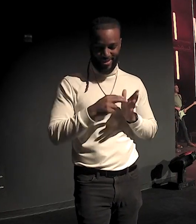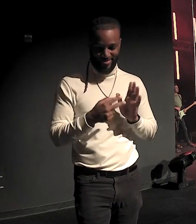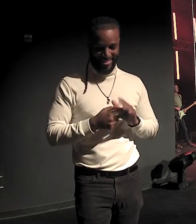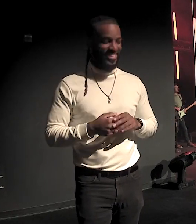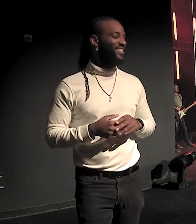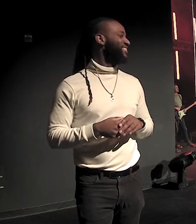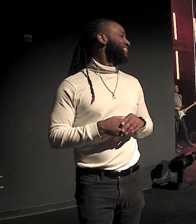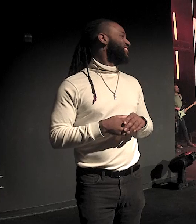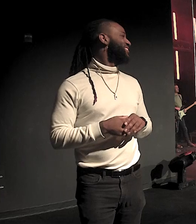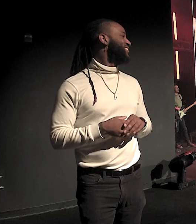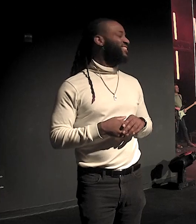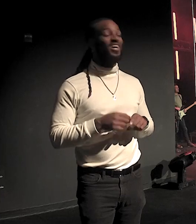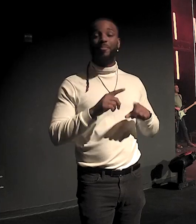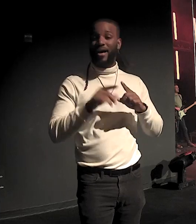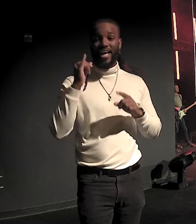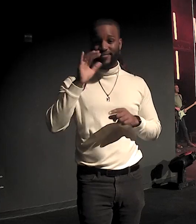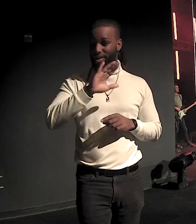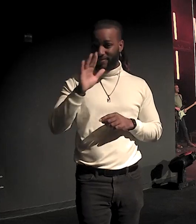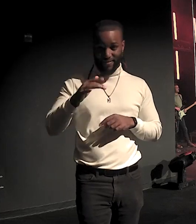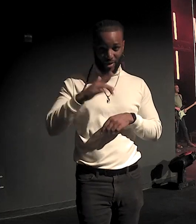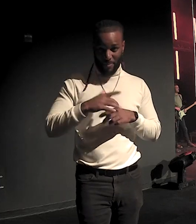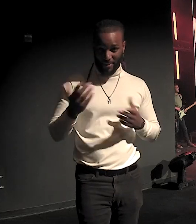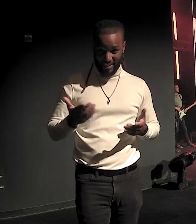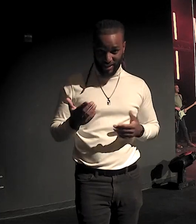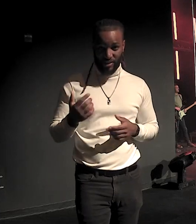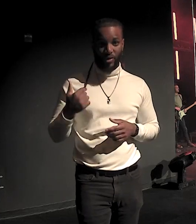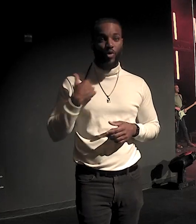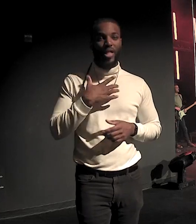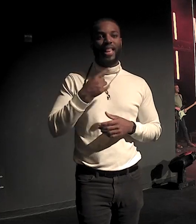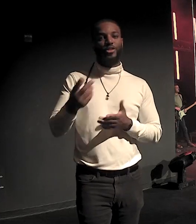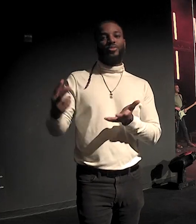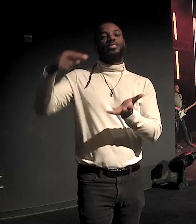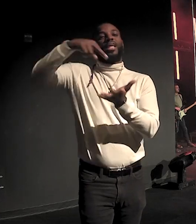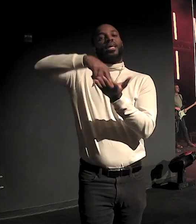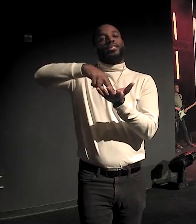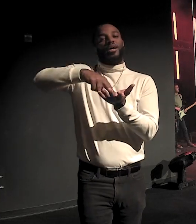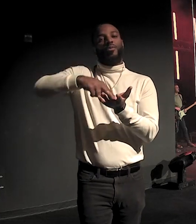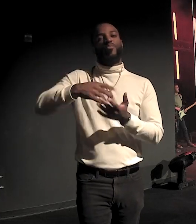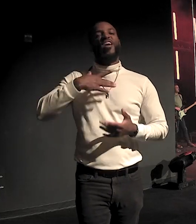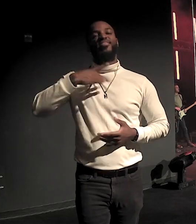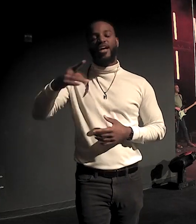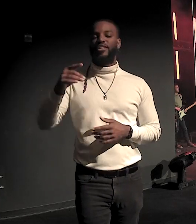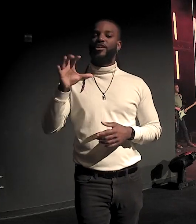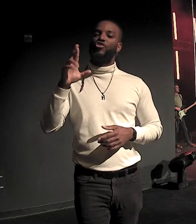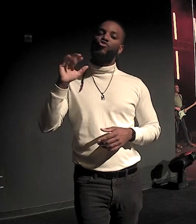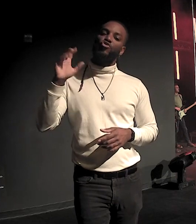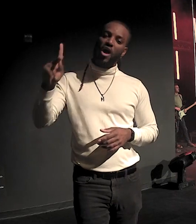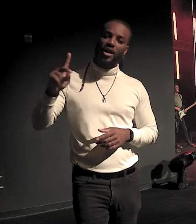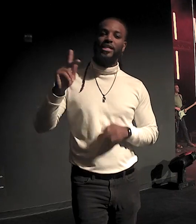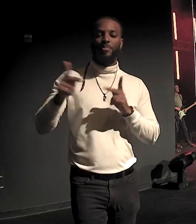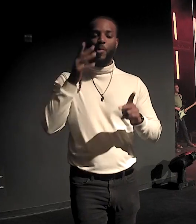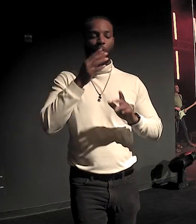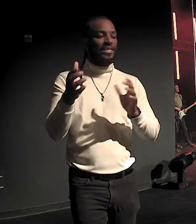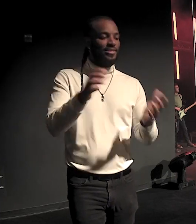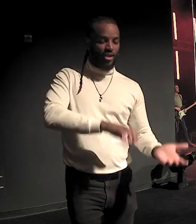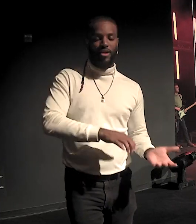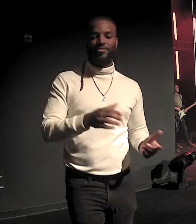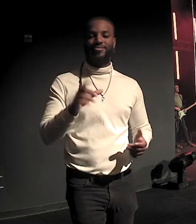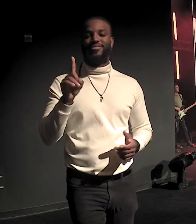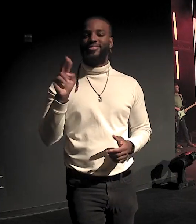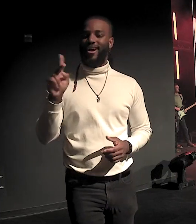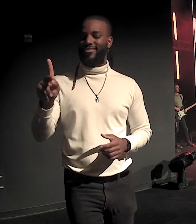So, but if you've never been here, we like to stand up. We like to get crunk because people about to get dunked out here,